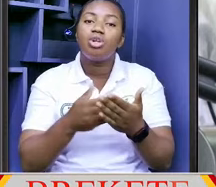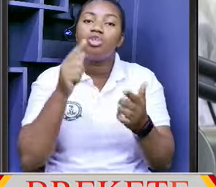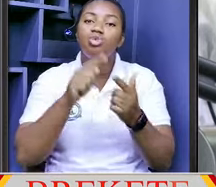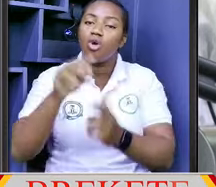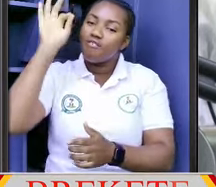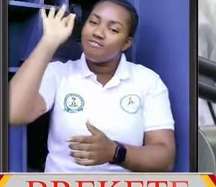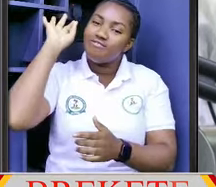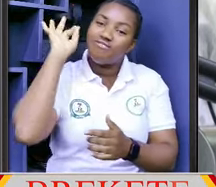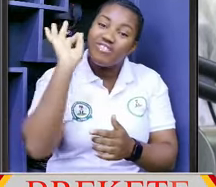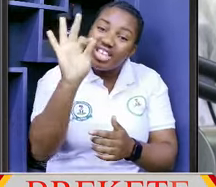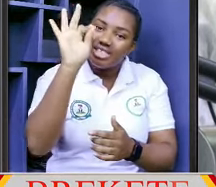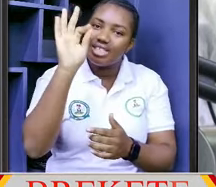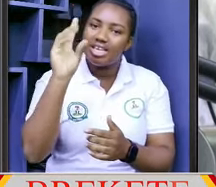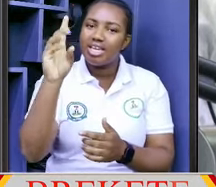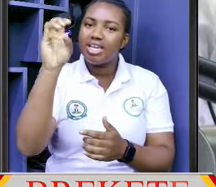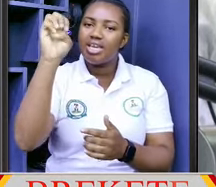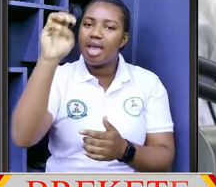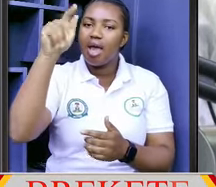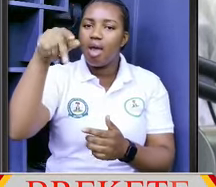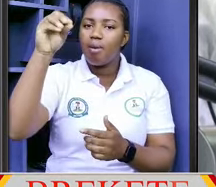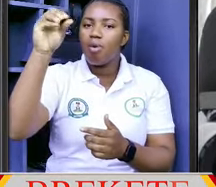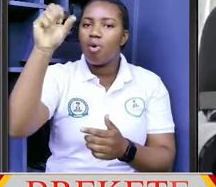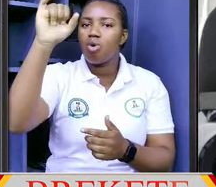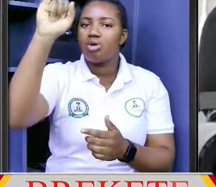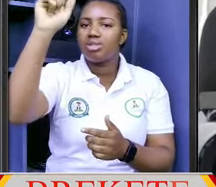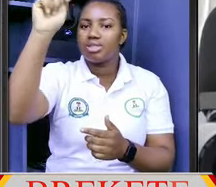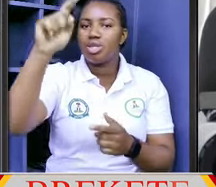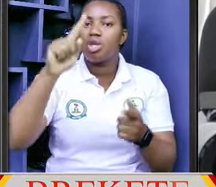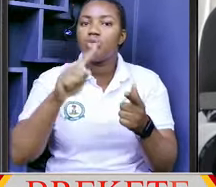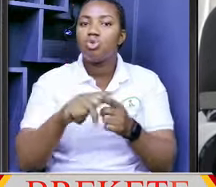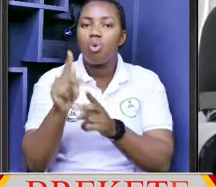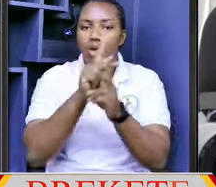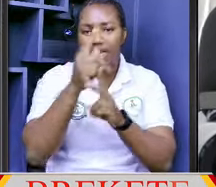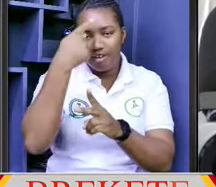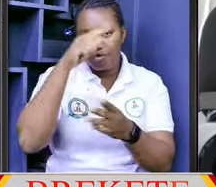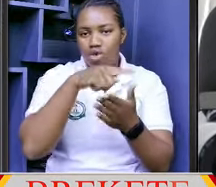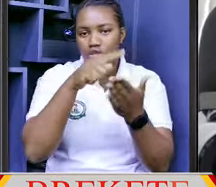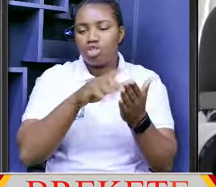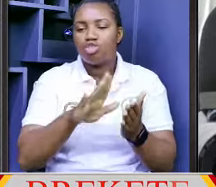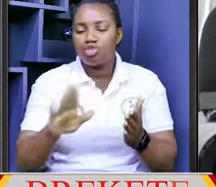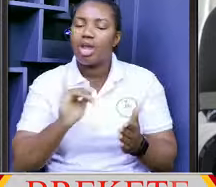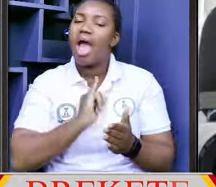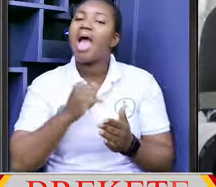deposit so that it will take care of these children. I said,